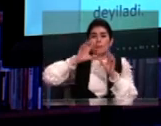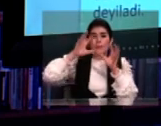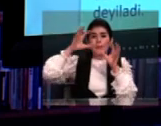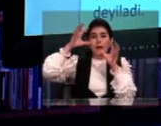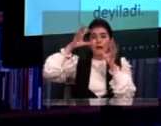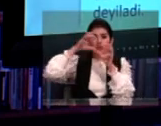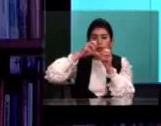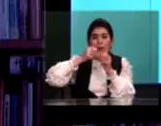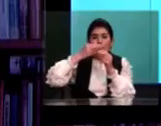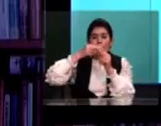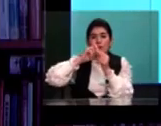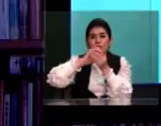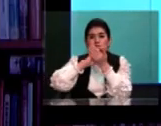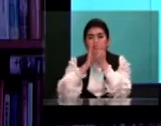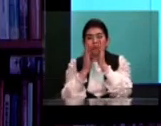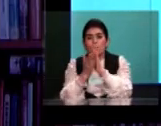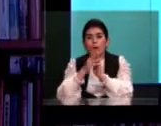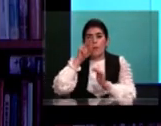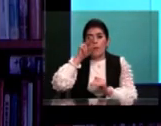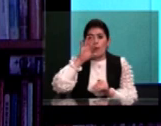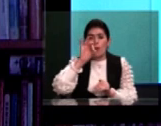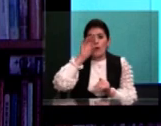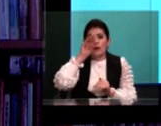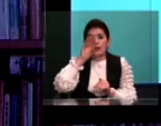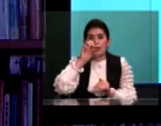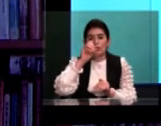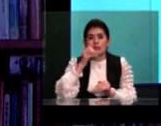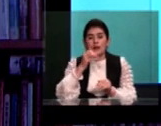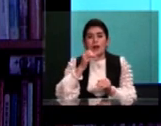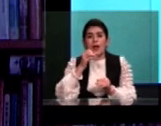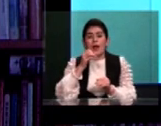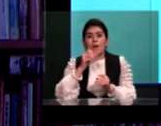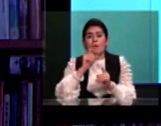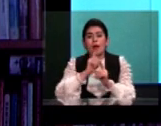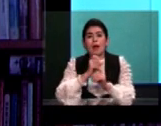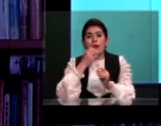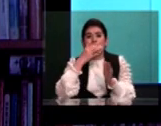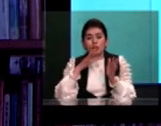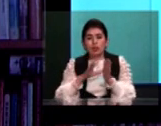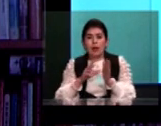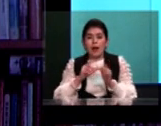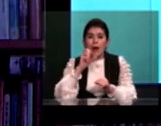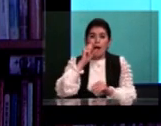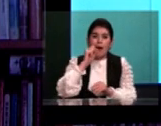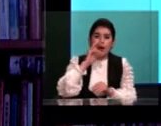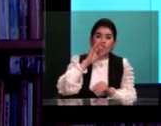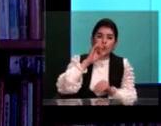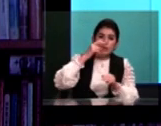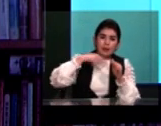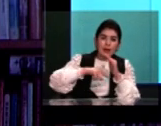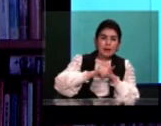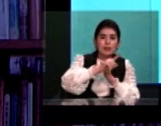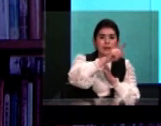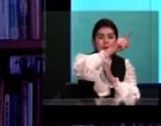Ular orasida potensiallar farqi bo'lganligi uchun elektronlar anodga qarab harakat qiladi. Natijada bu